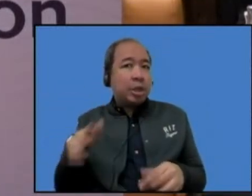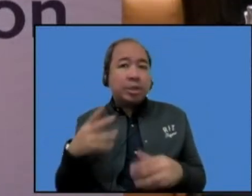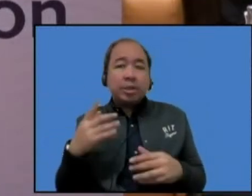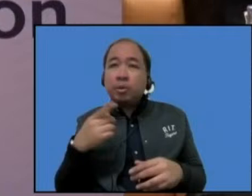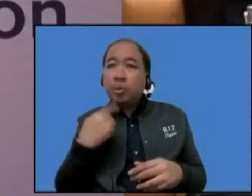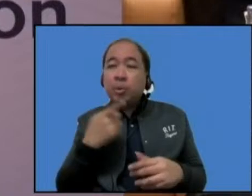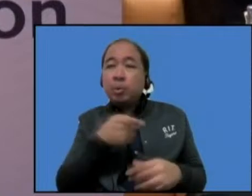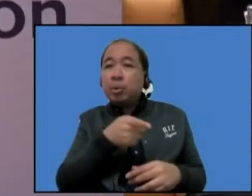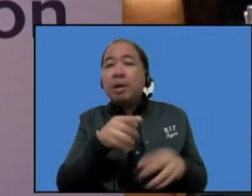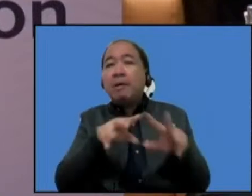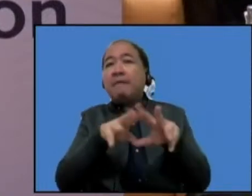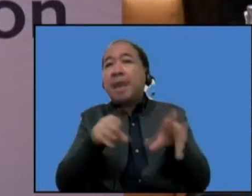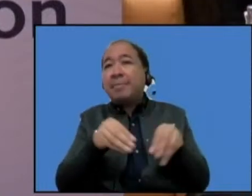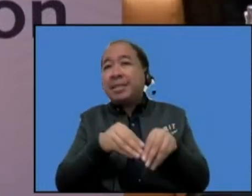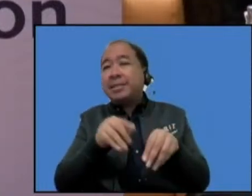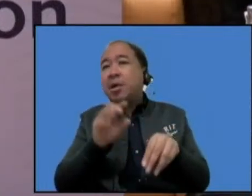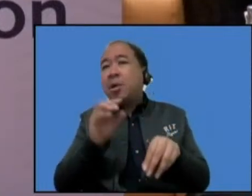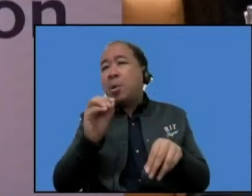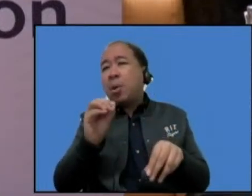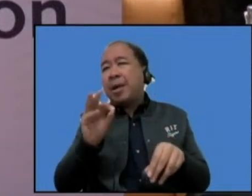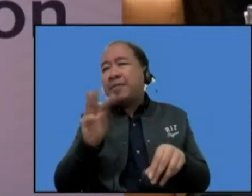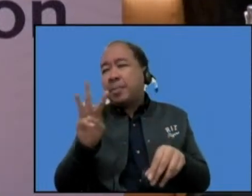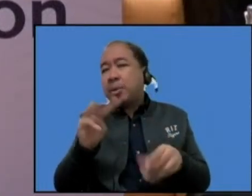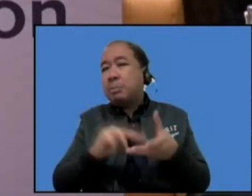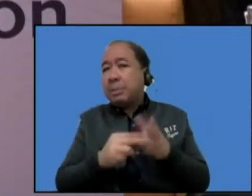families. So